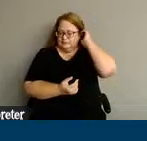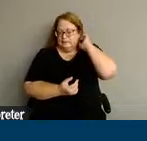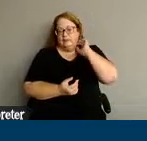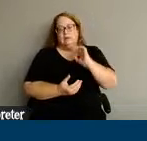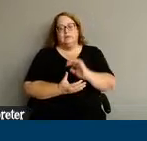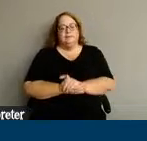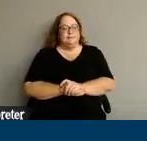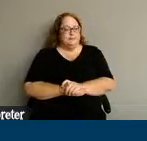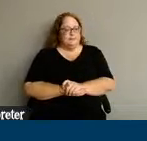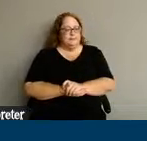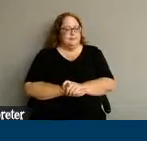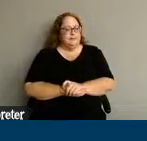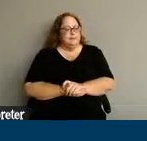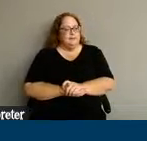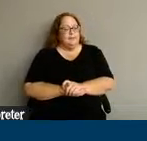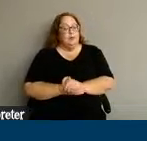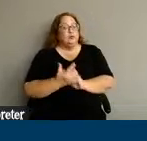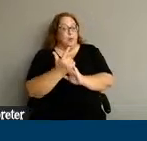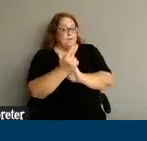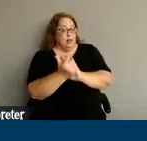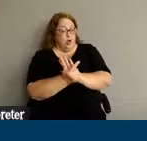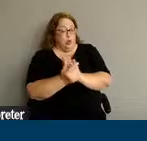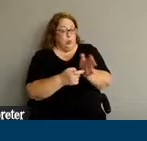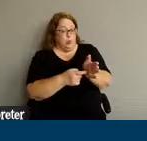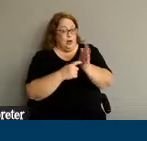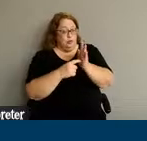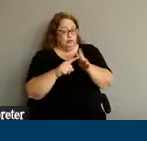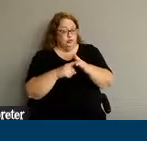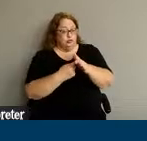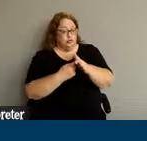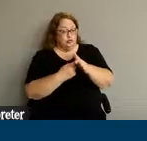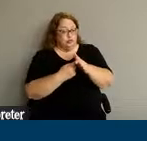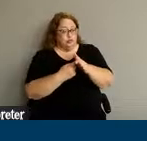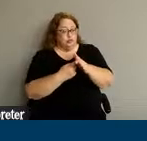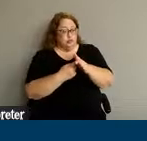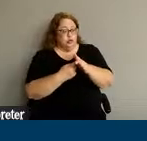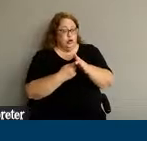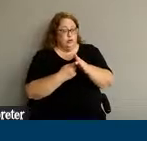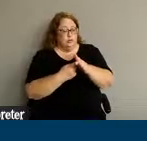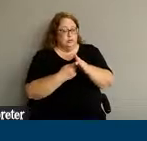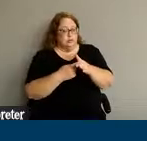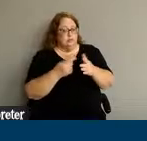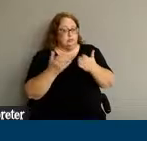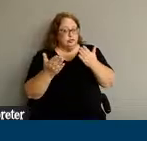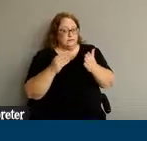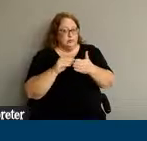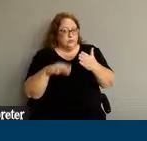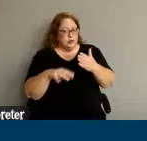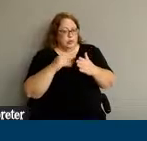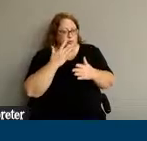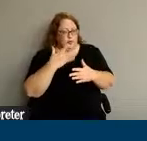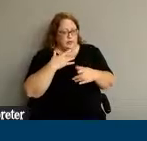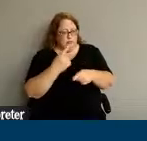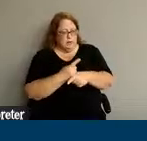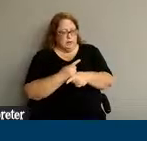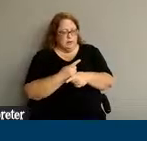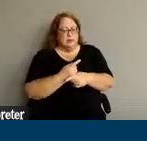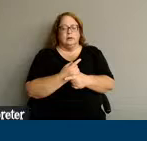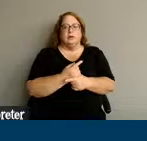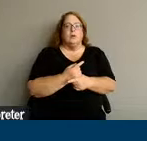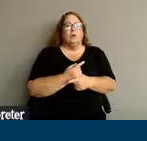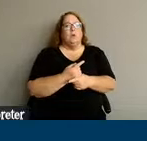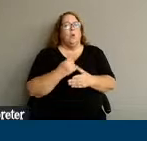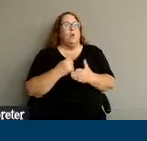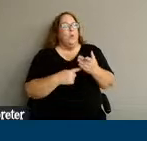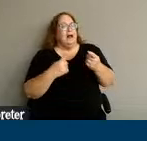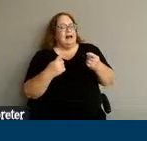on. So we, by law, we're required to start starting students on their third year. What happens, and this is,